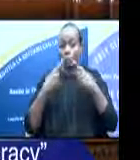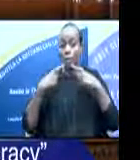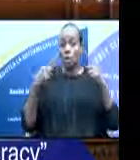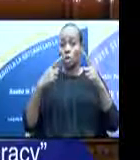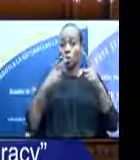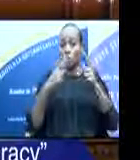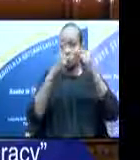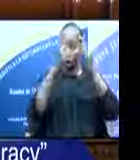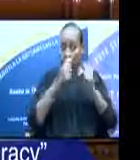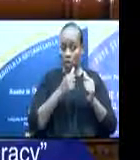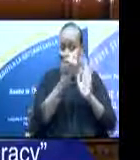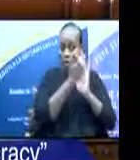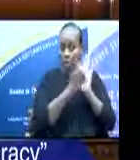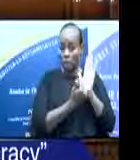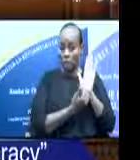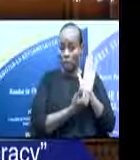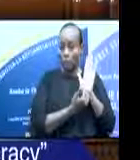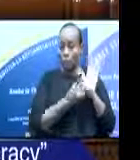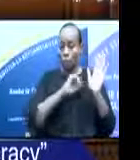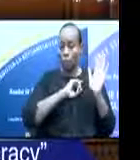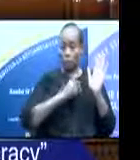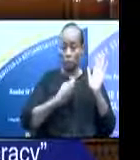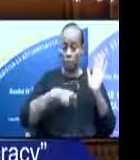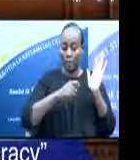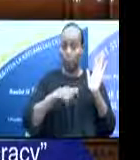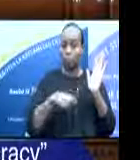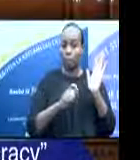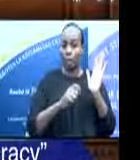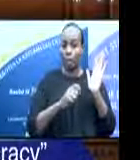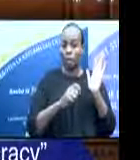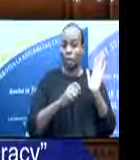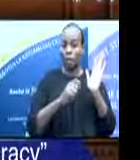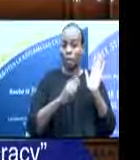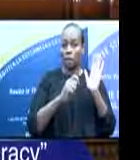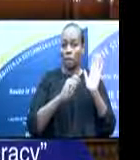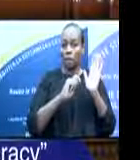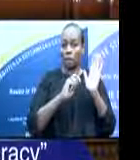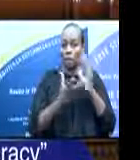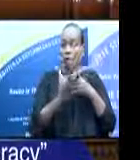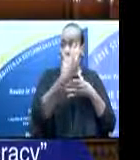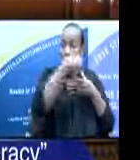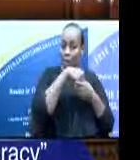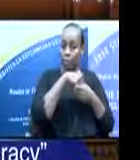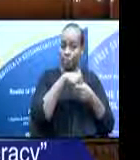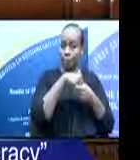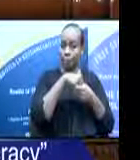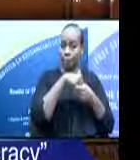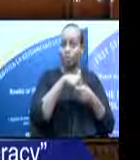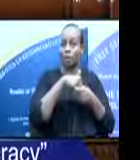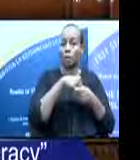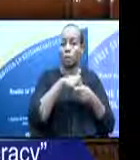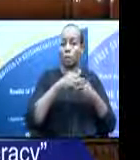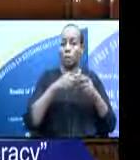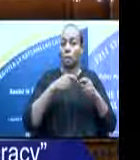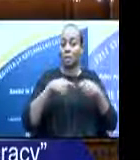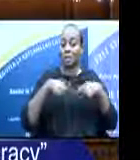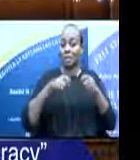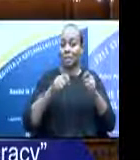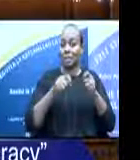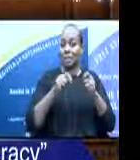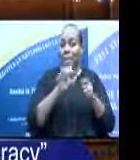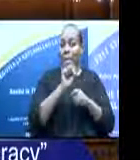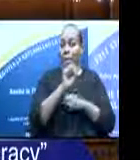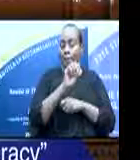statement was because of expenditure incurred in our contravention of supply chain